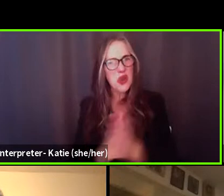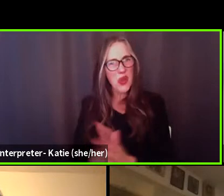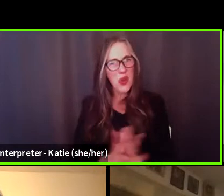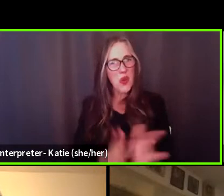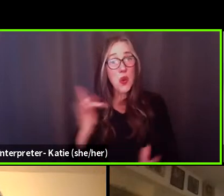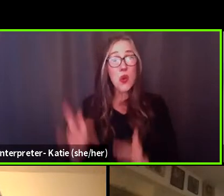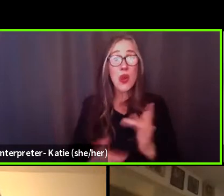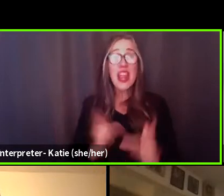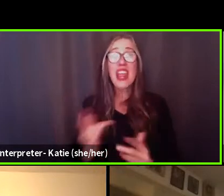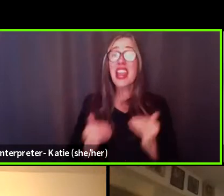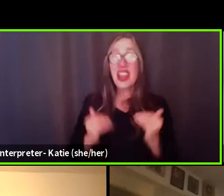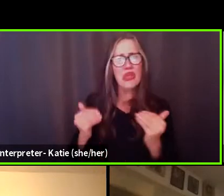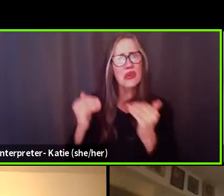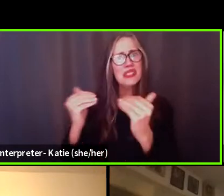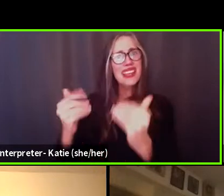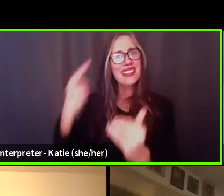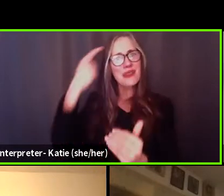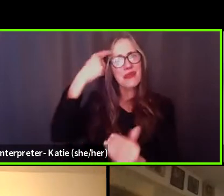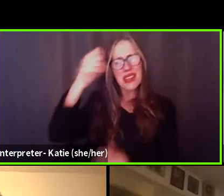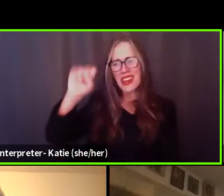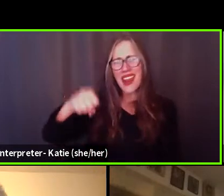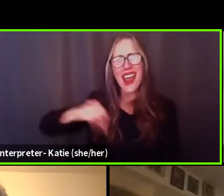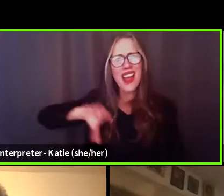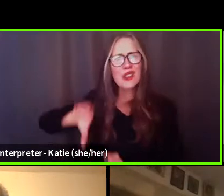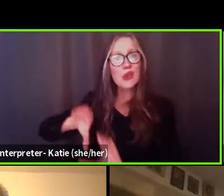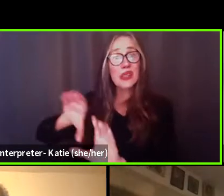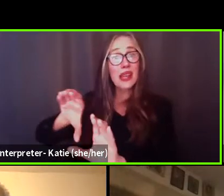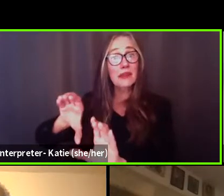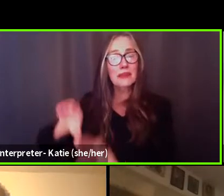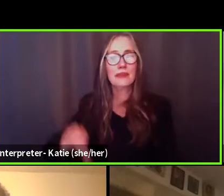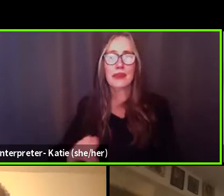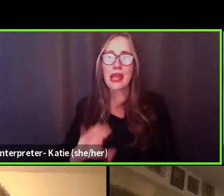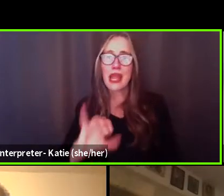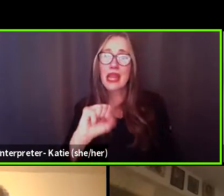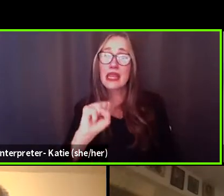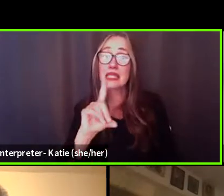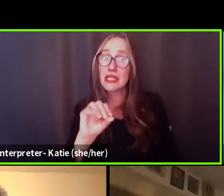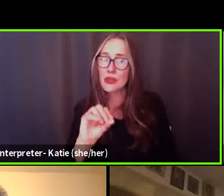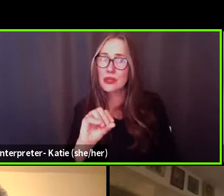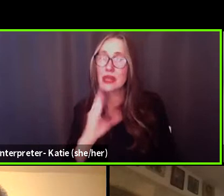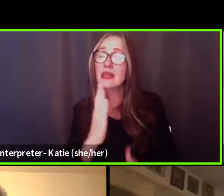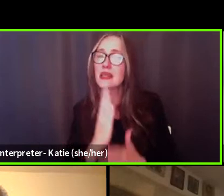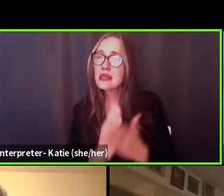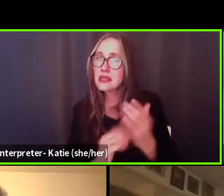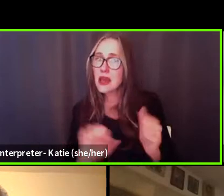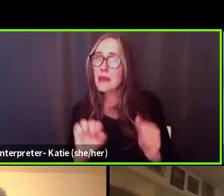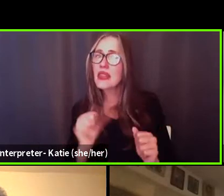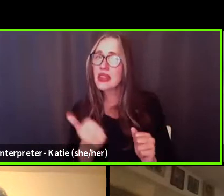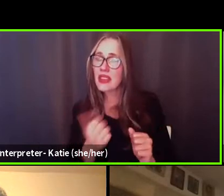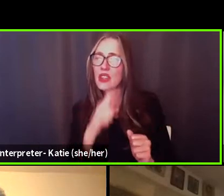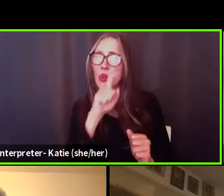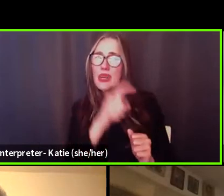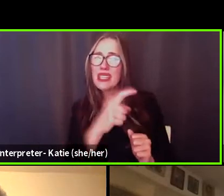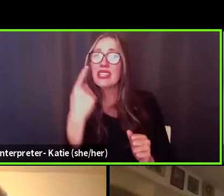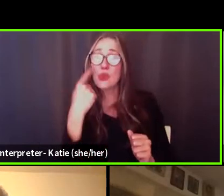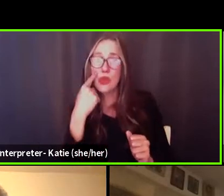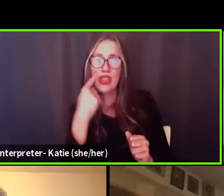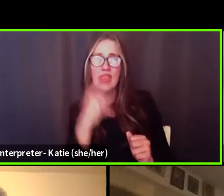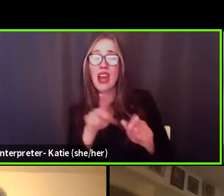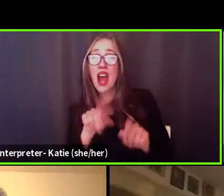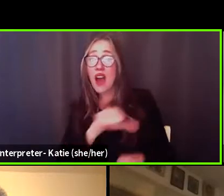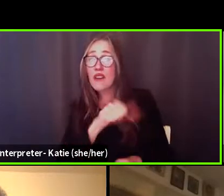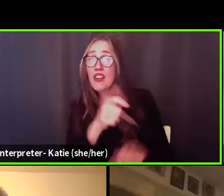esiejo reminds us that the other is constructed and that the purpose of constructing the other is oftentimes to extract